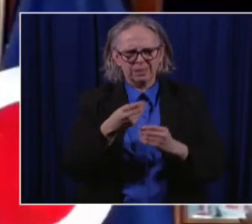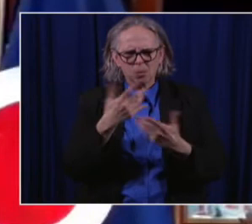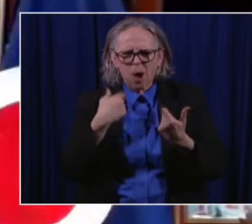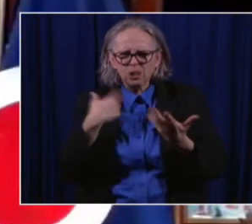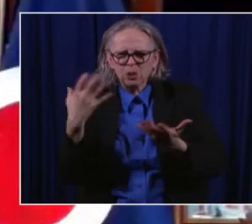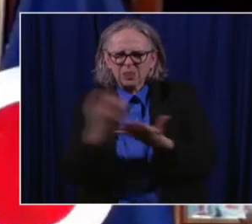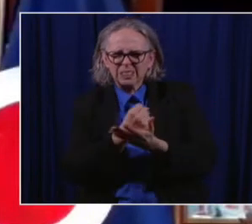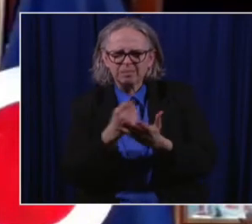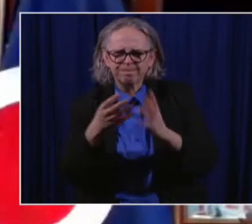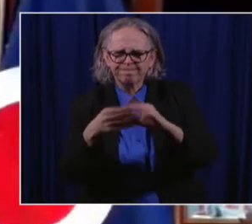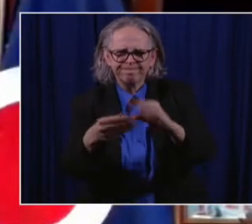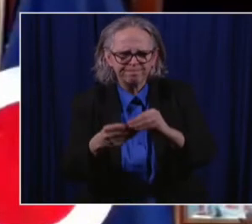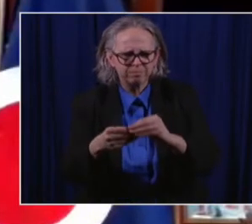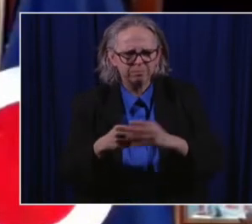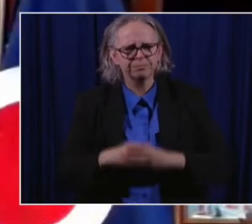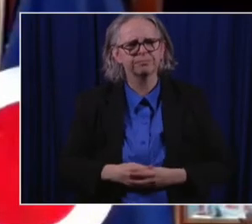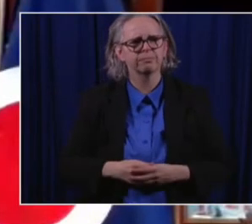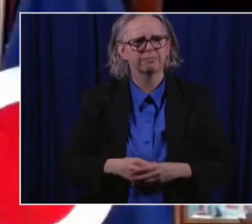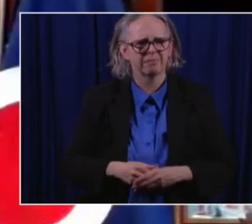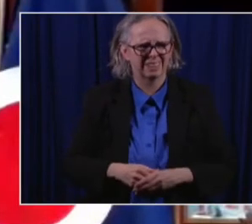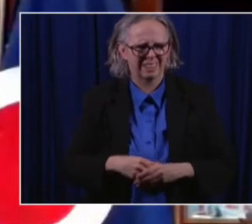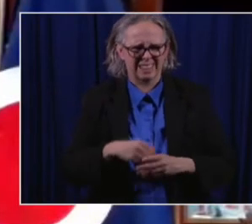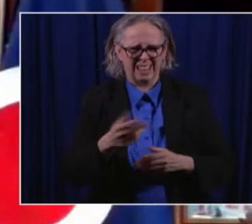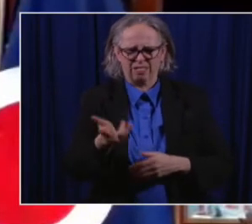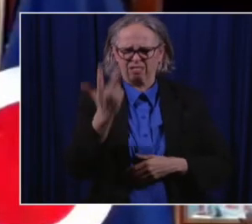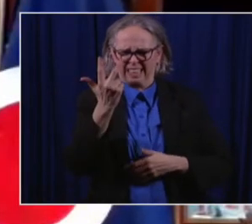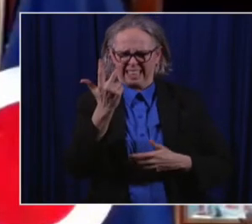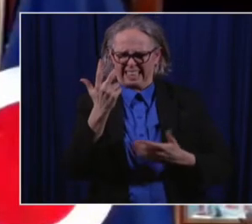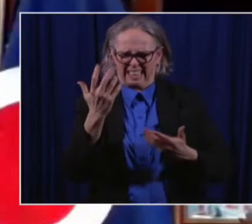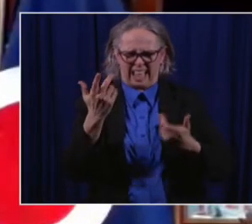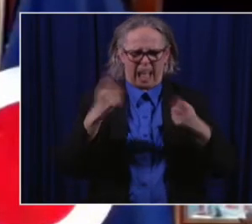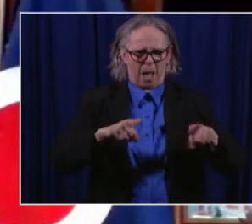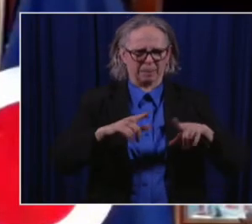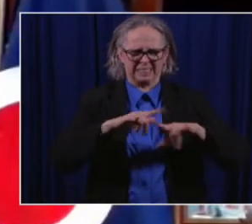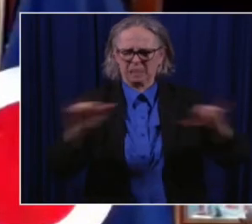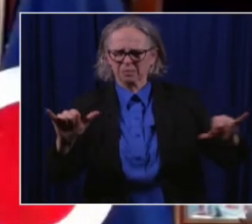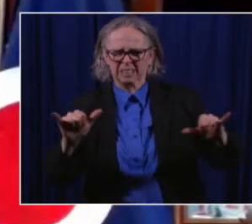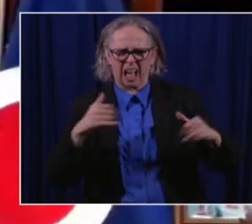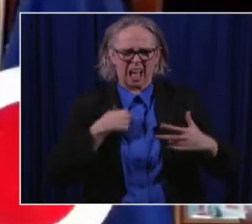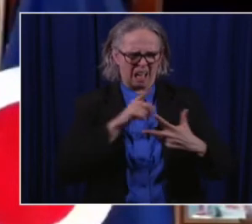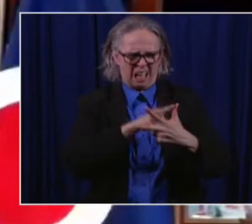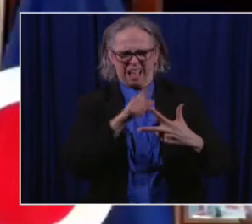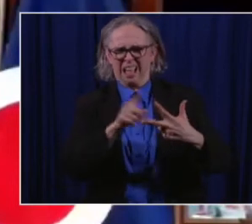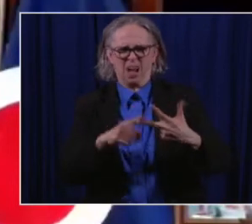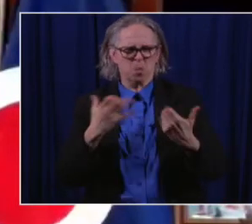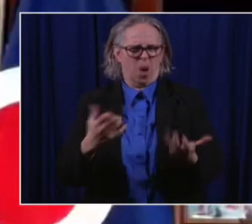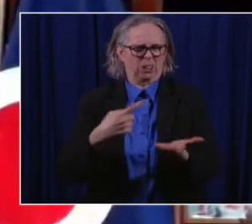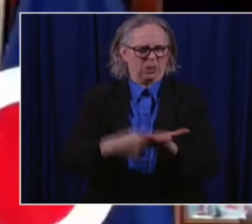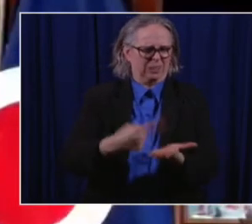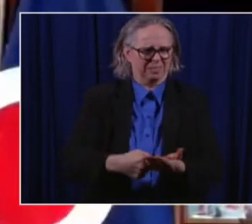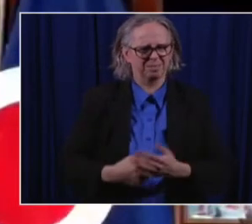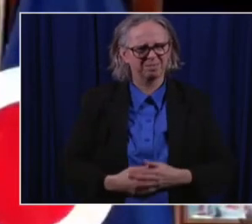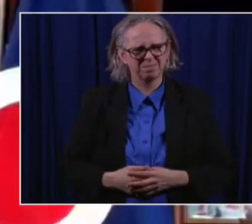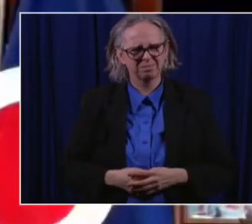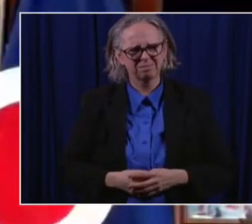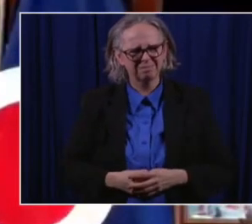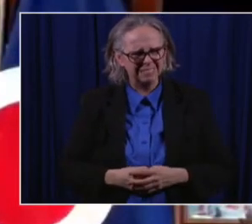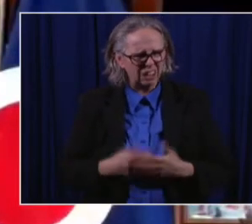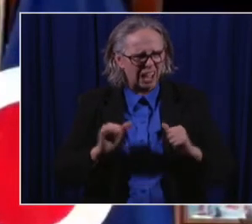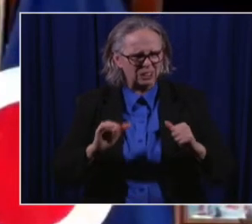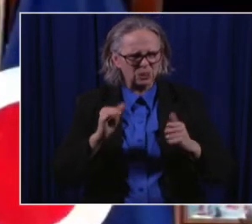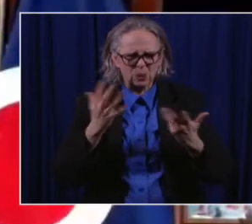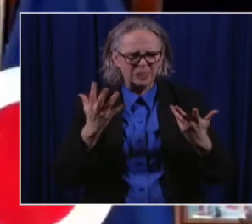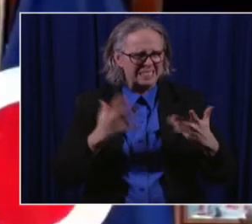do 3 things at once. We're trying to slow the spread of the virus so that it doesn't overwhelm our hospital workers and system.